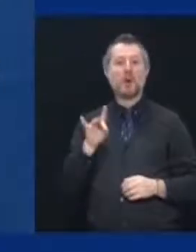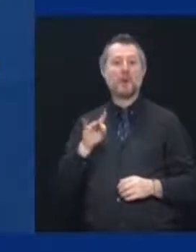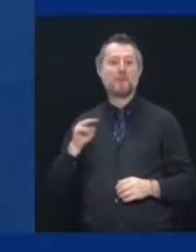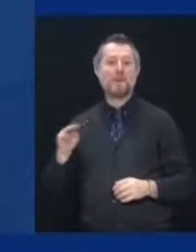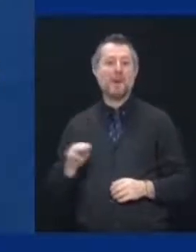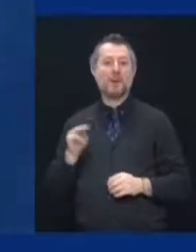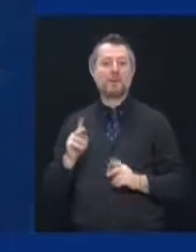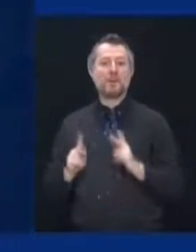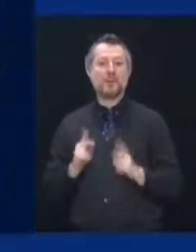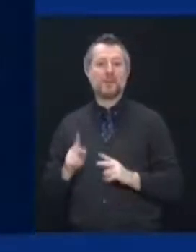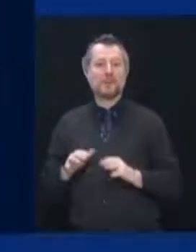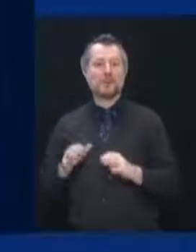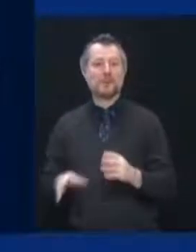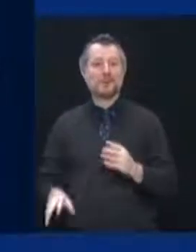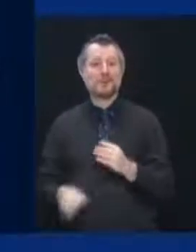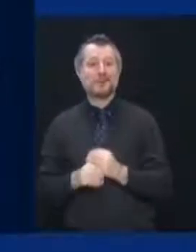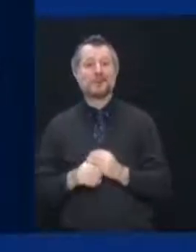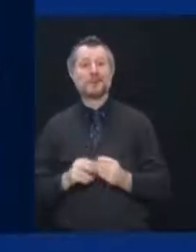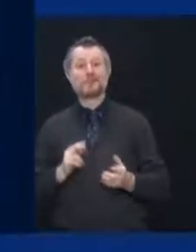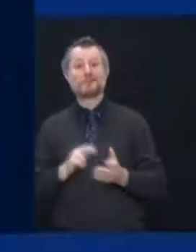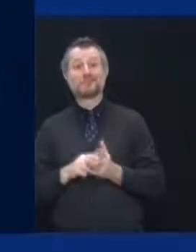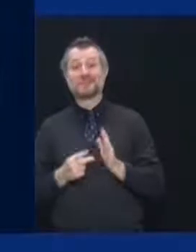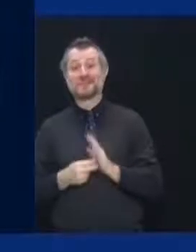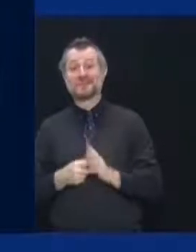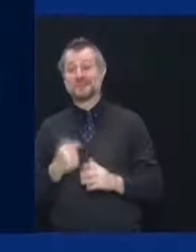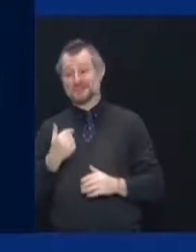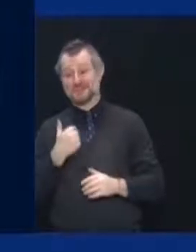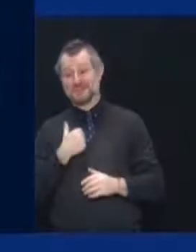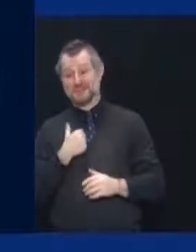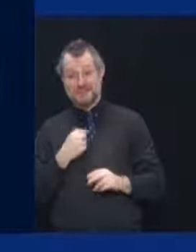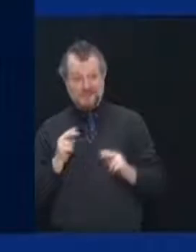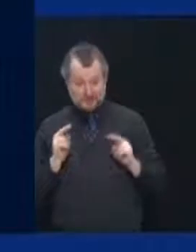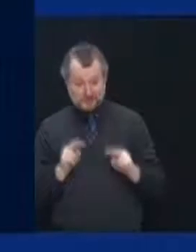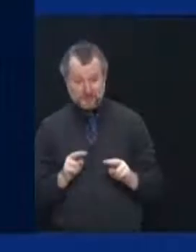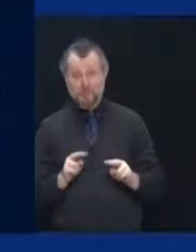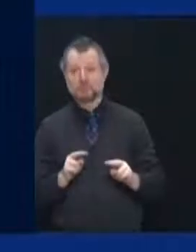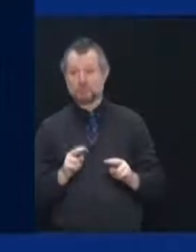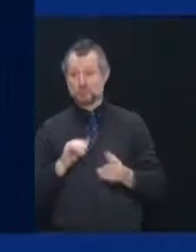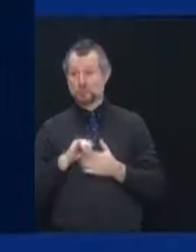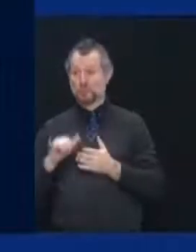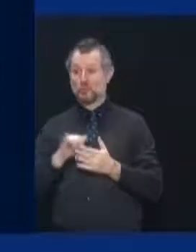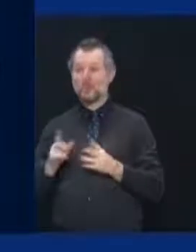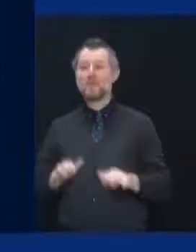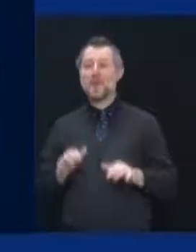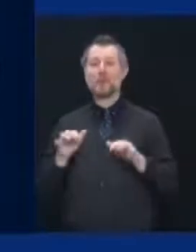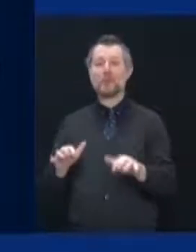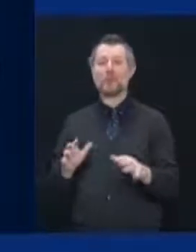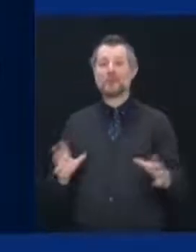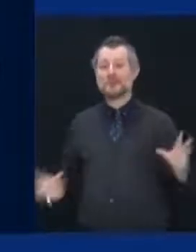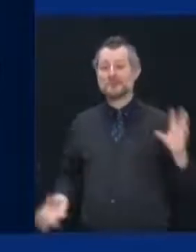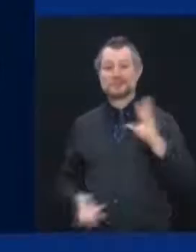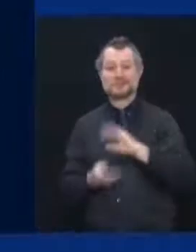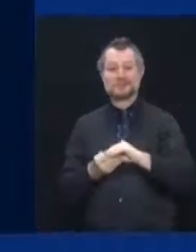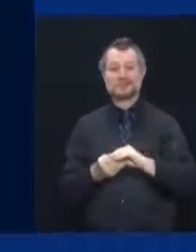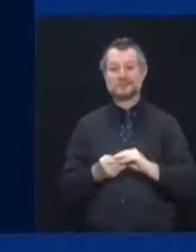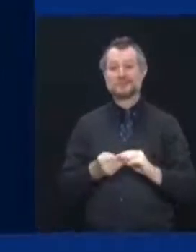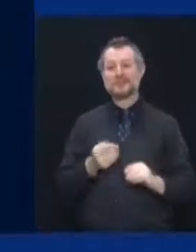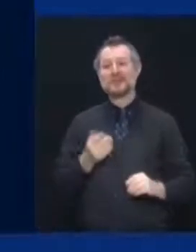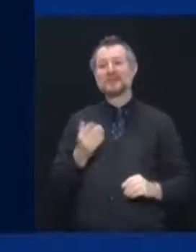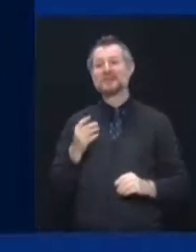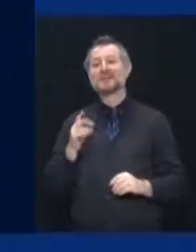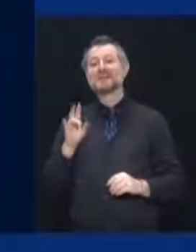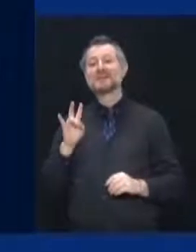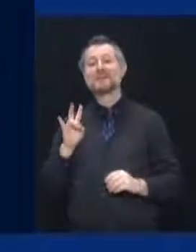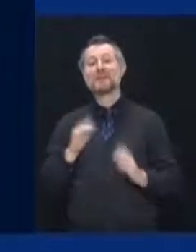So you're at a point now where we have a total population of 7 million New Yorkers who are